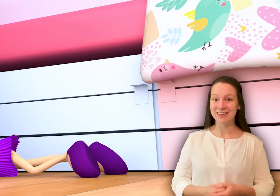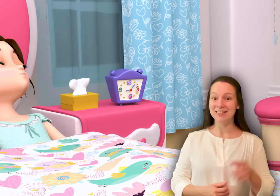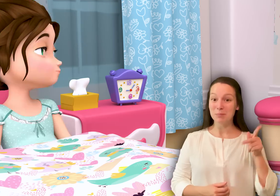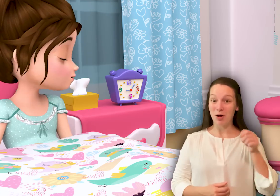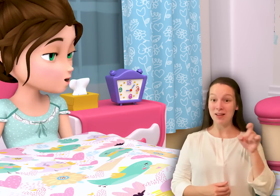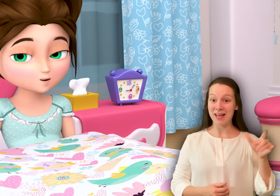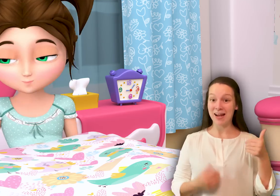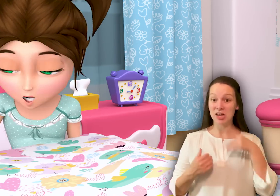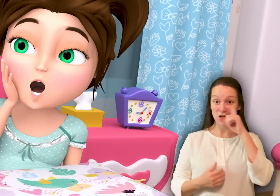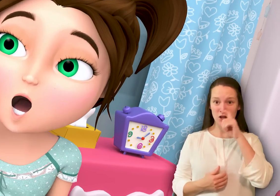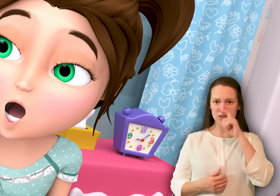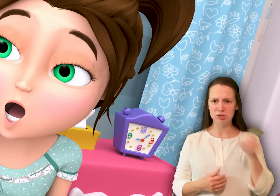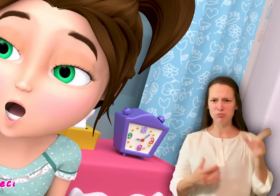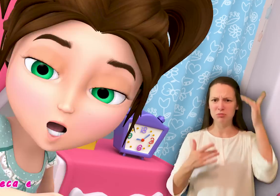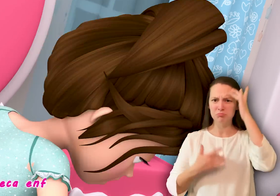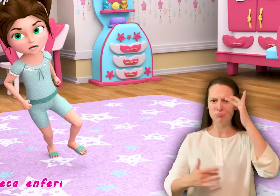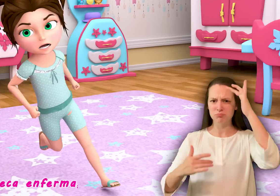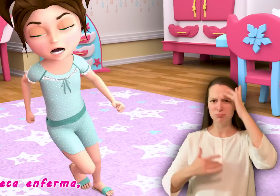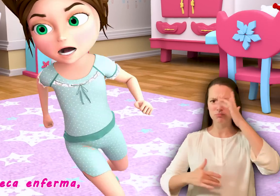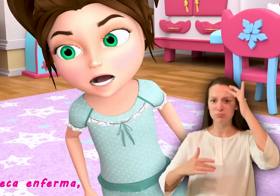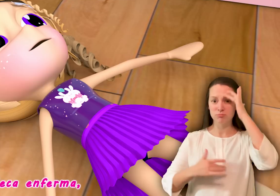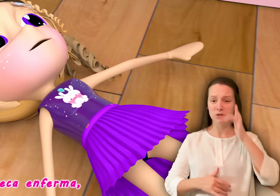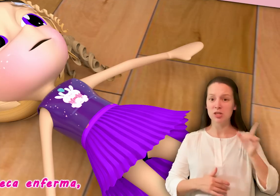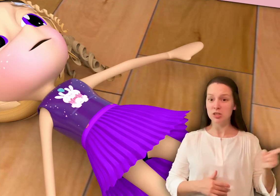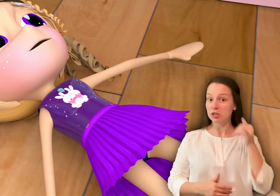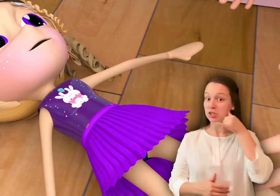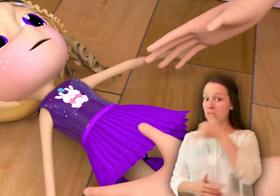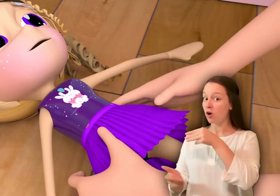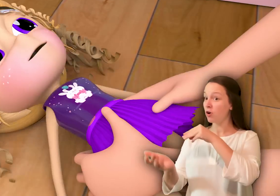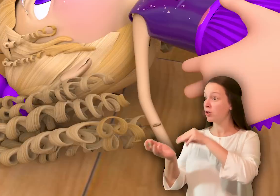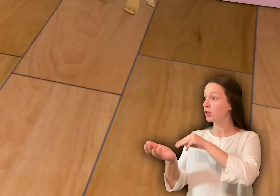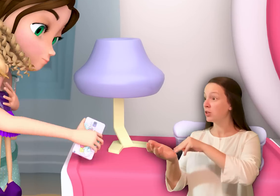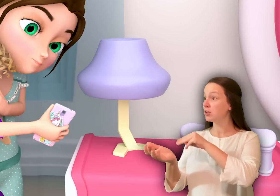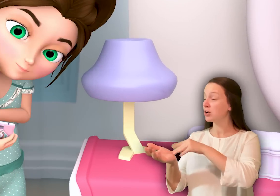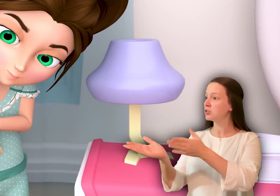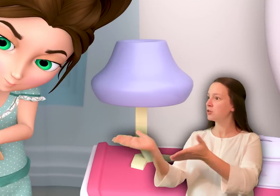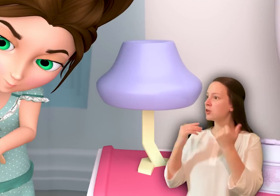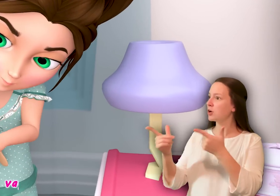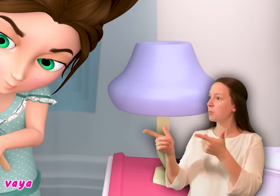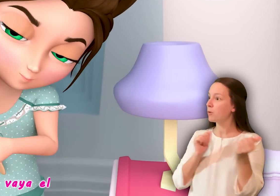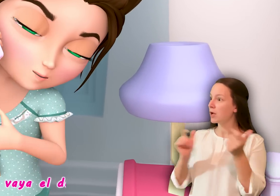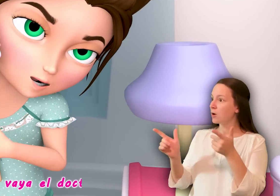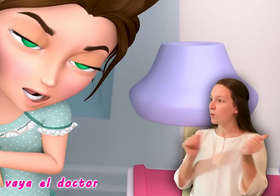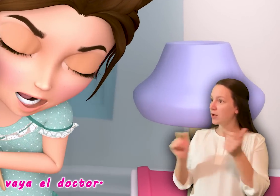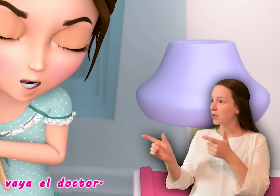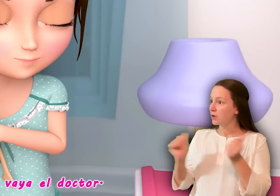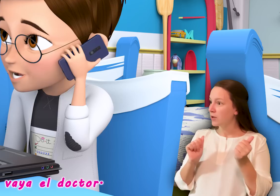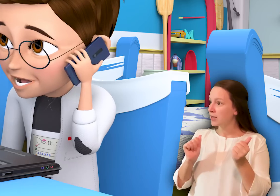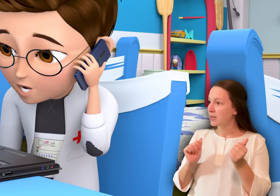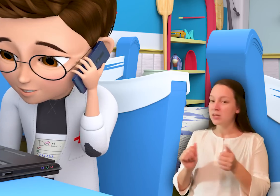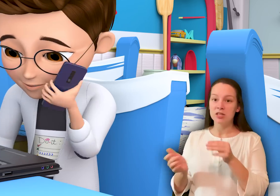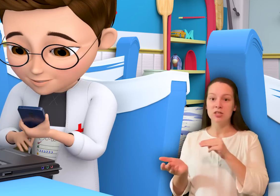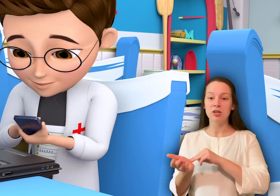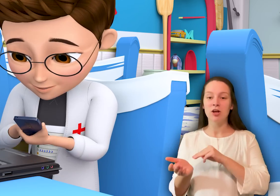dolly Miss po had a dolly who was sick sick sick so she called for the doctor to come quick